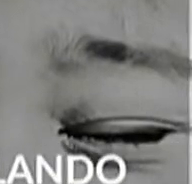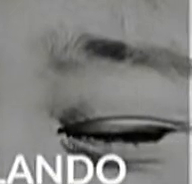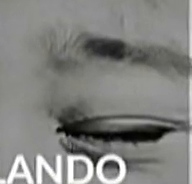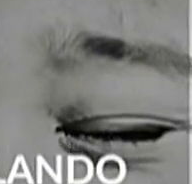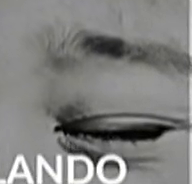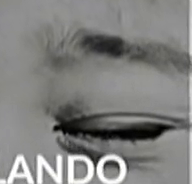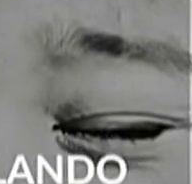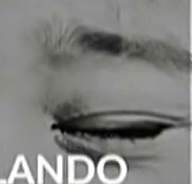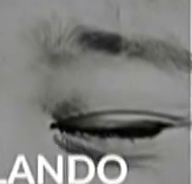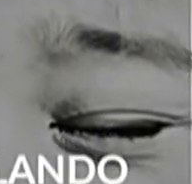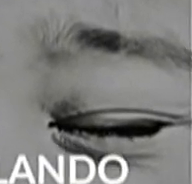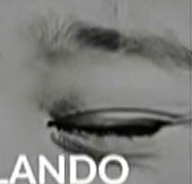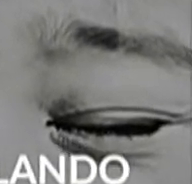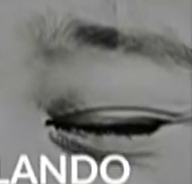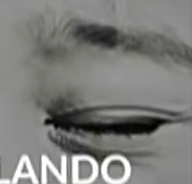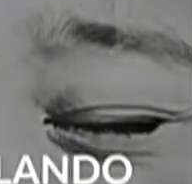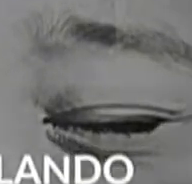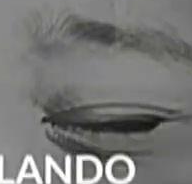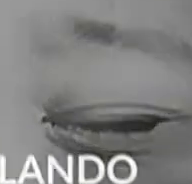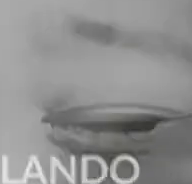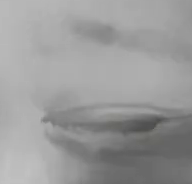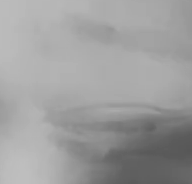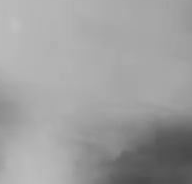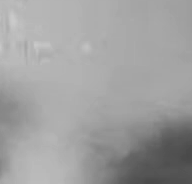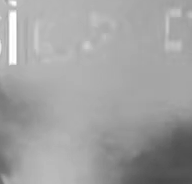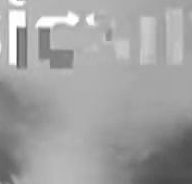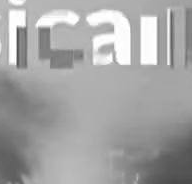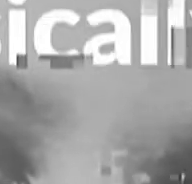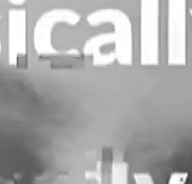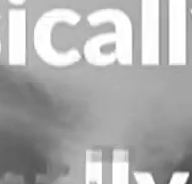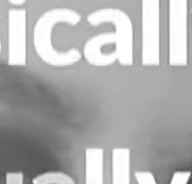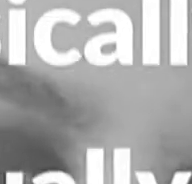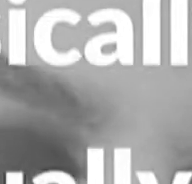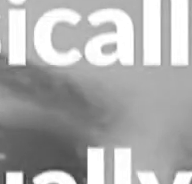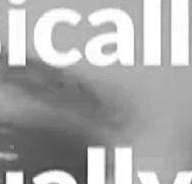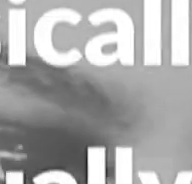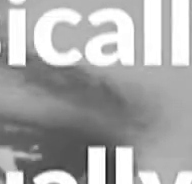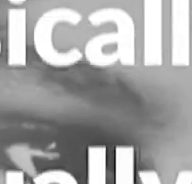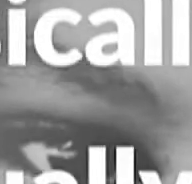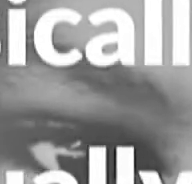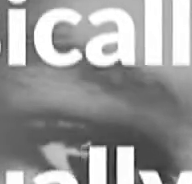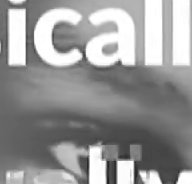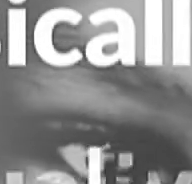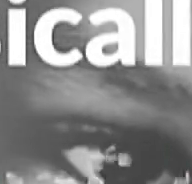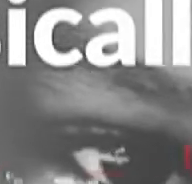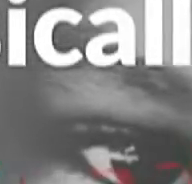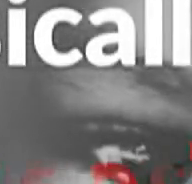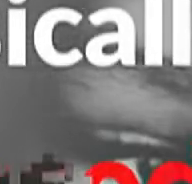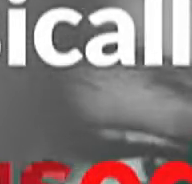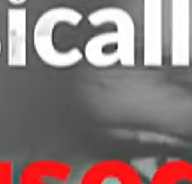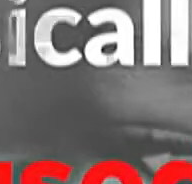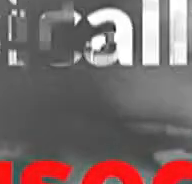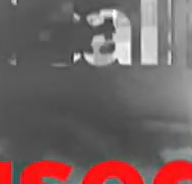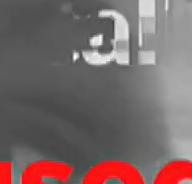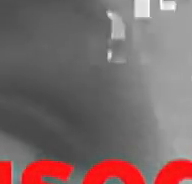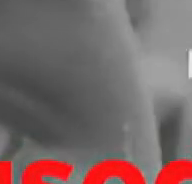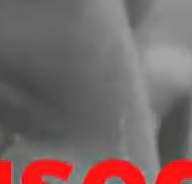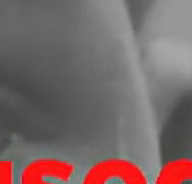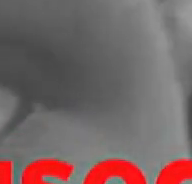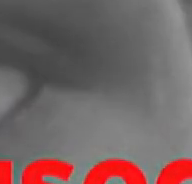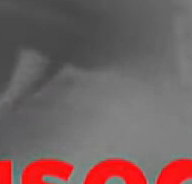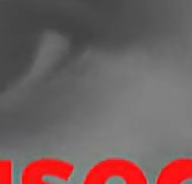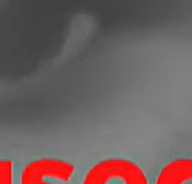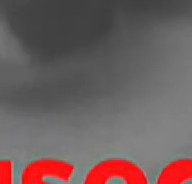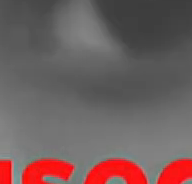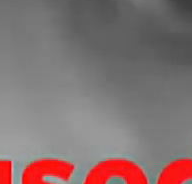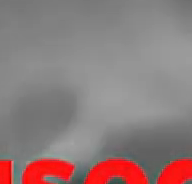day, many of our children are physically, sexually, emotionally abused and